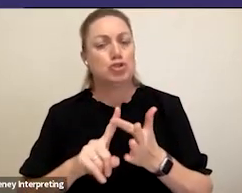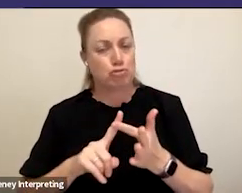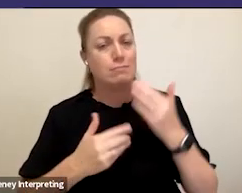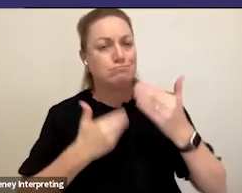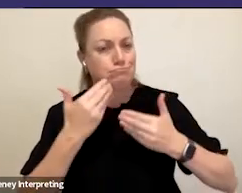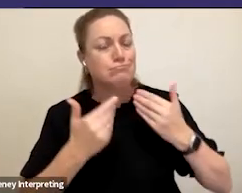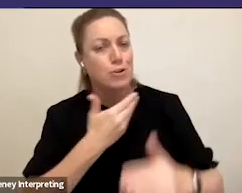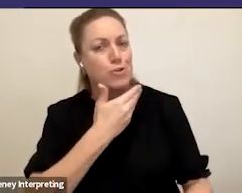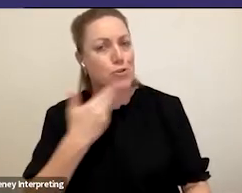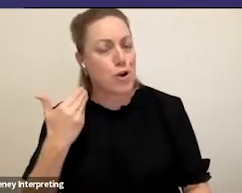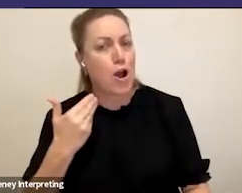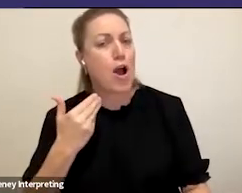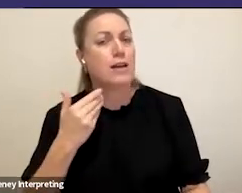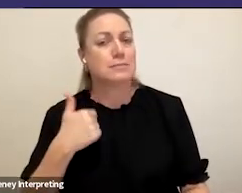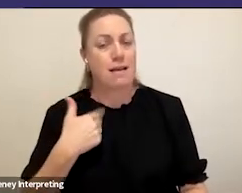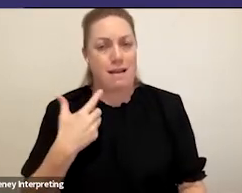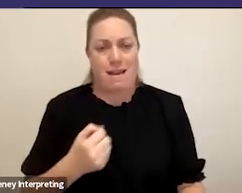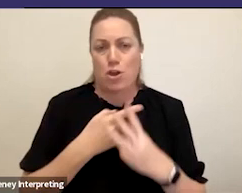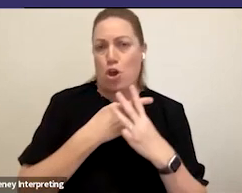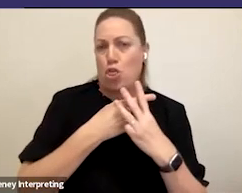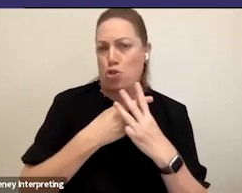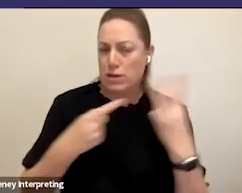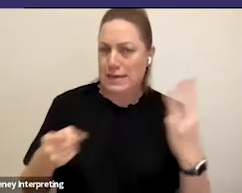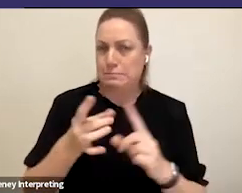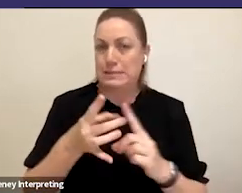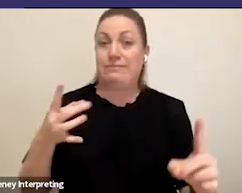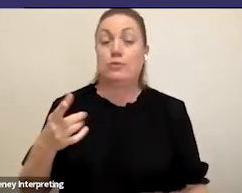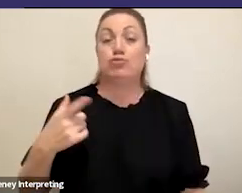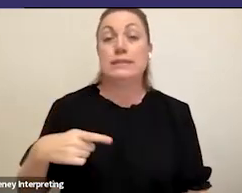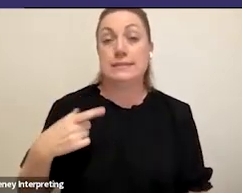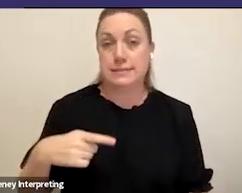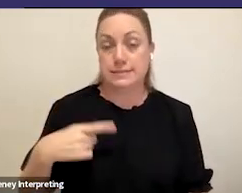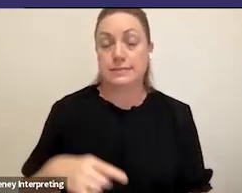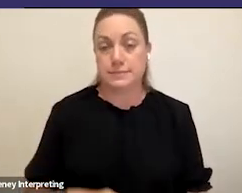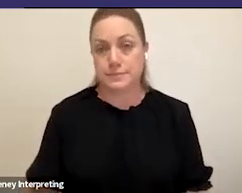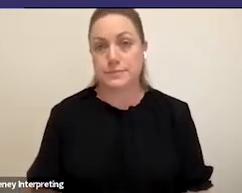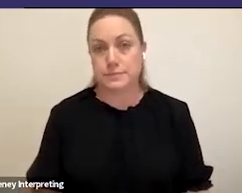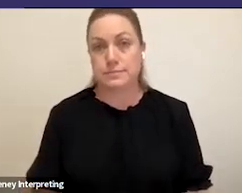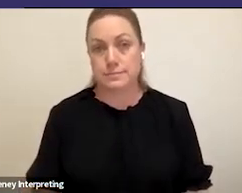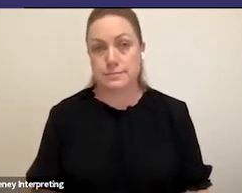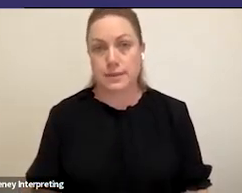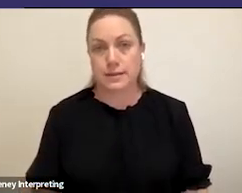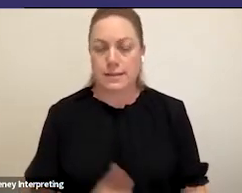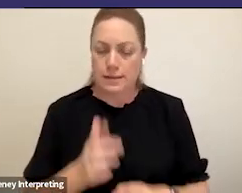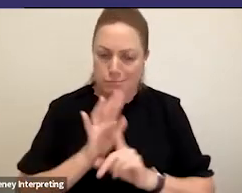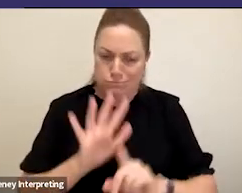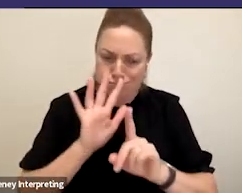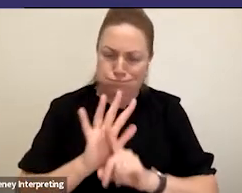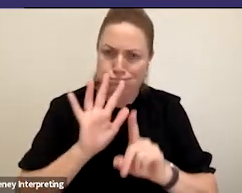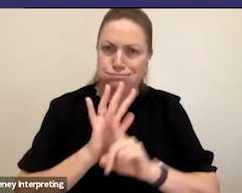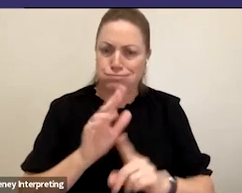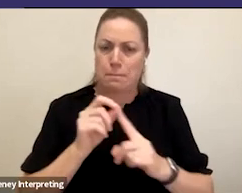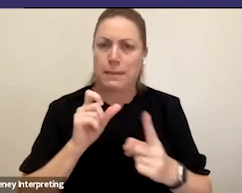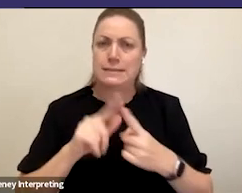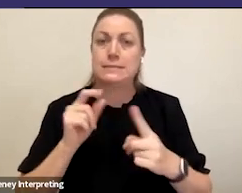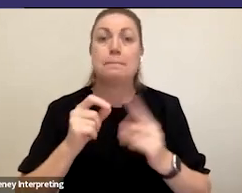highlighted 3 really specific reasons that have really driven the process of the PSEP tool